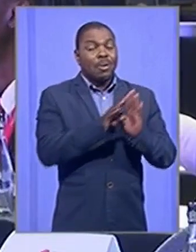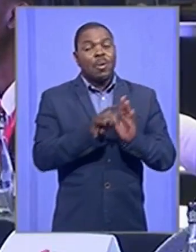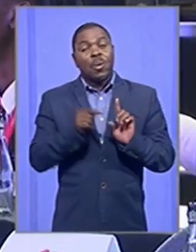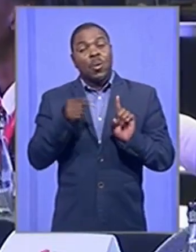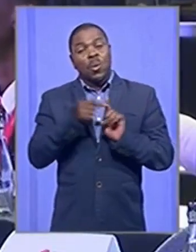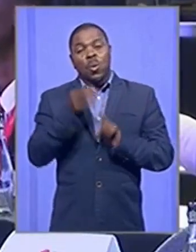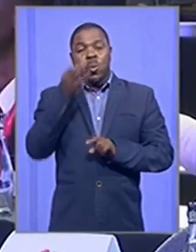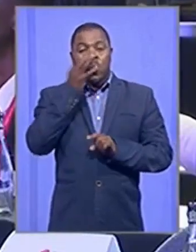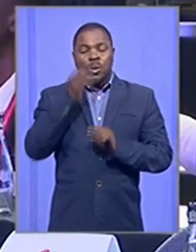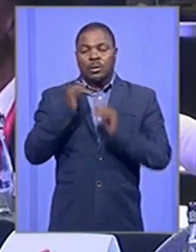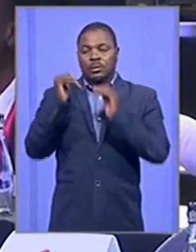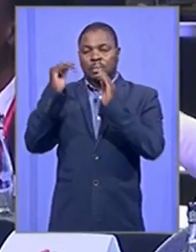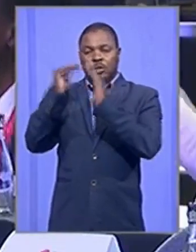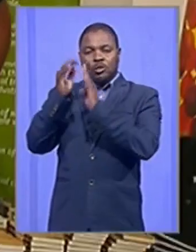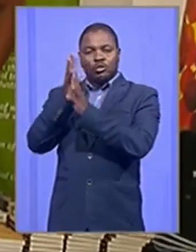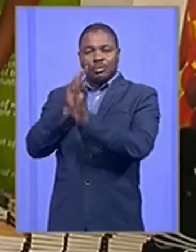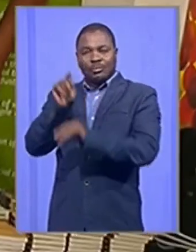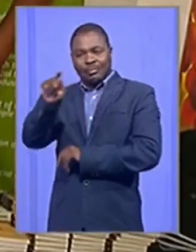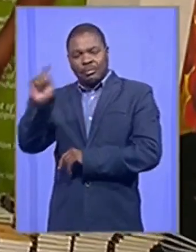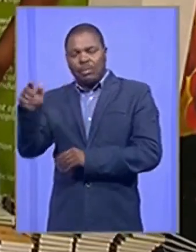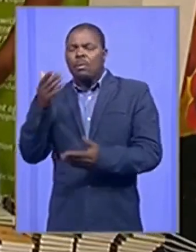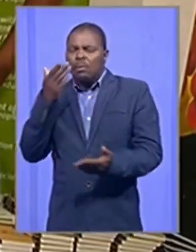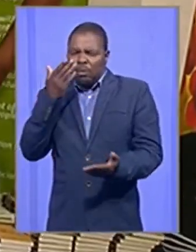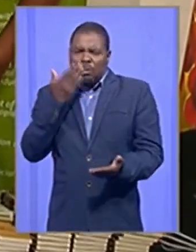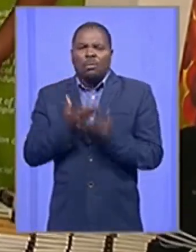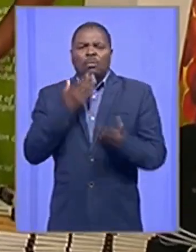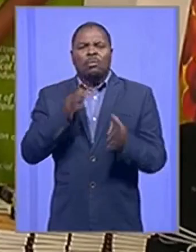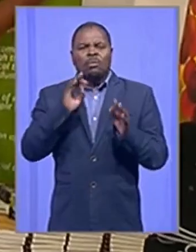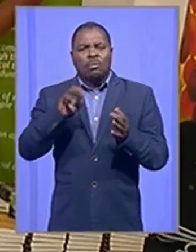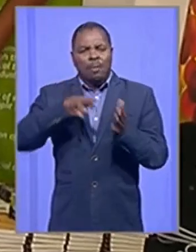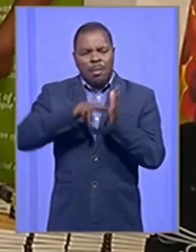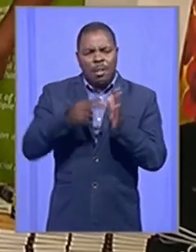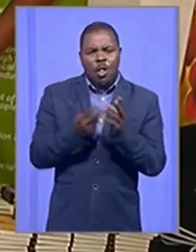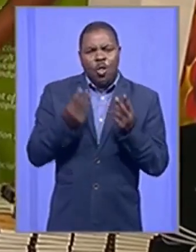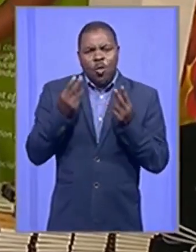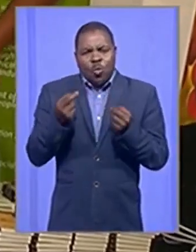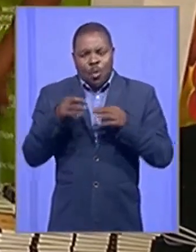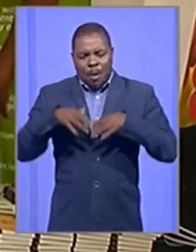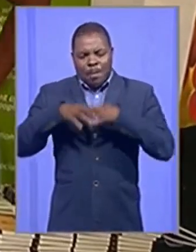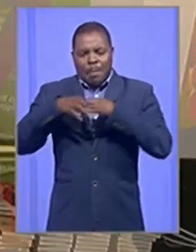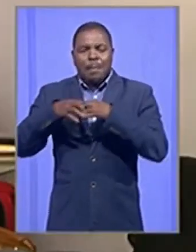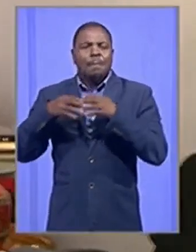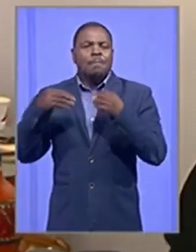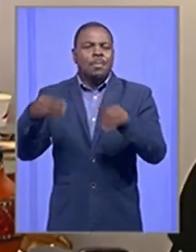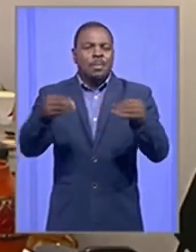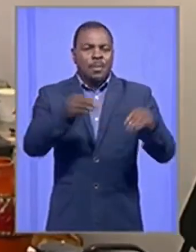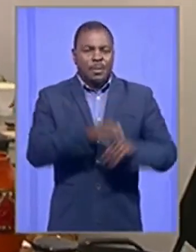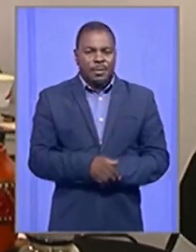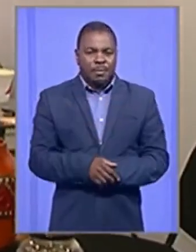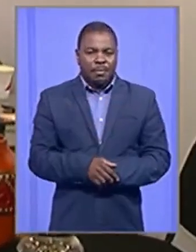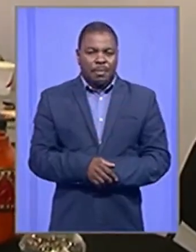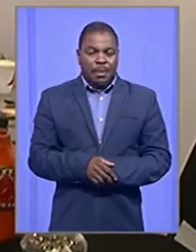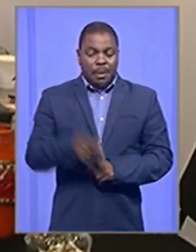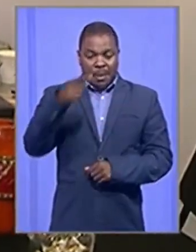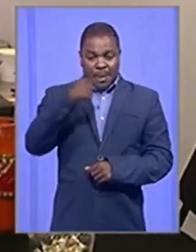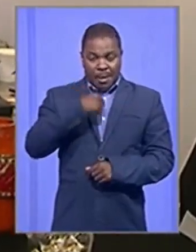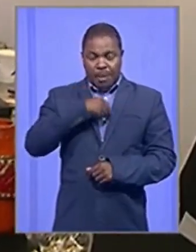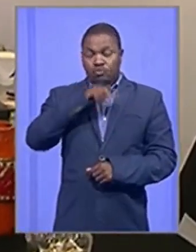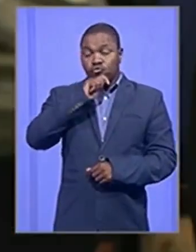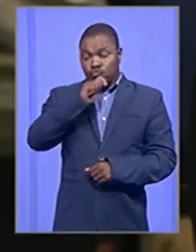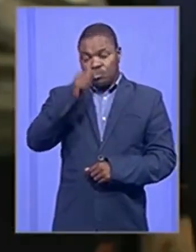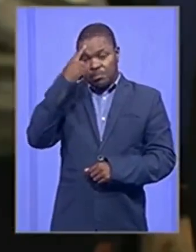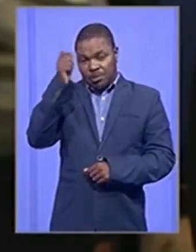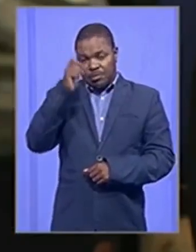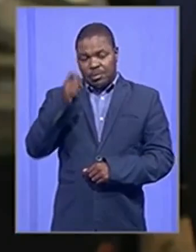makeishene a na le bokgoni bo boholo ba ho katla ka maano a matjha a ho qala dikgwebo. I really believe that if we give